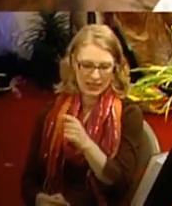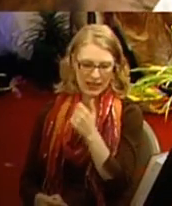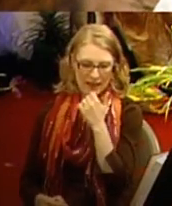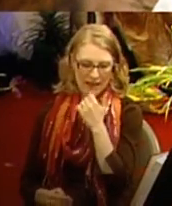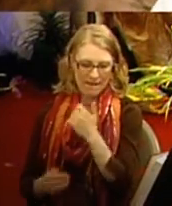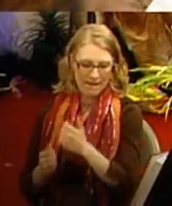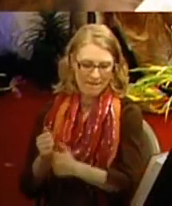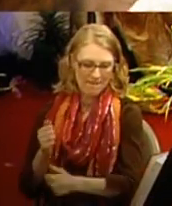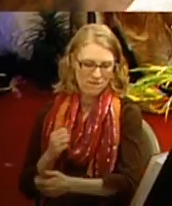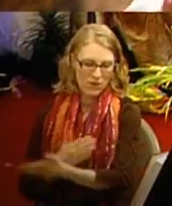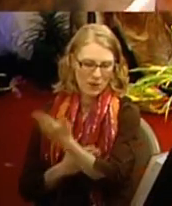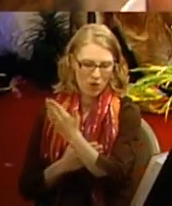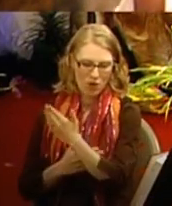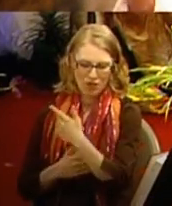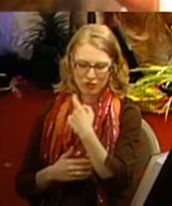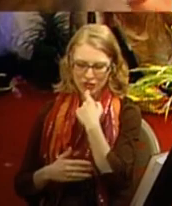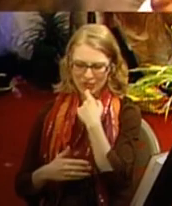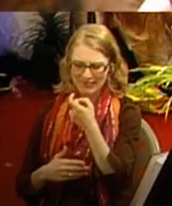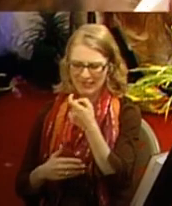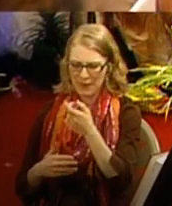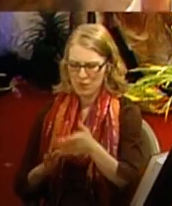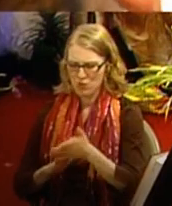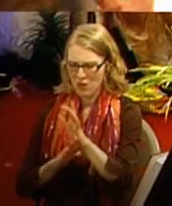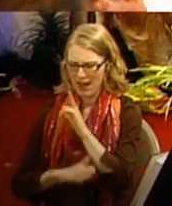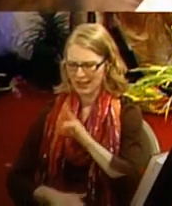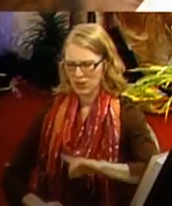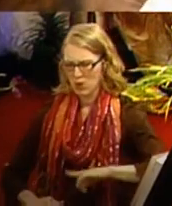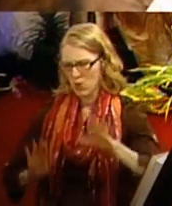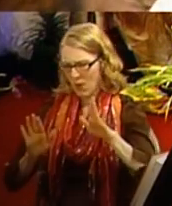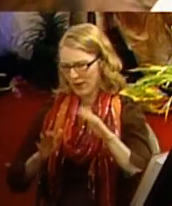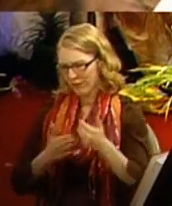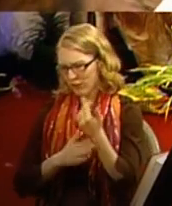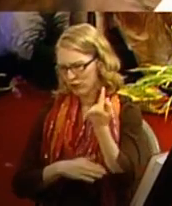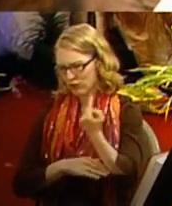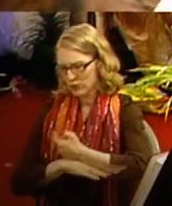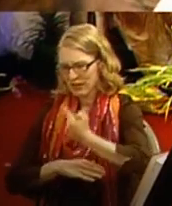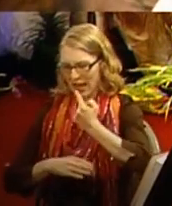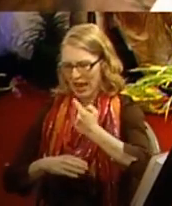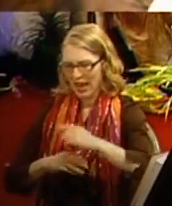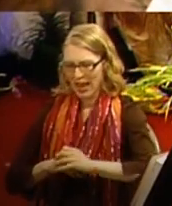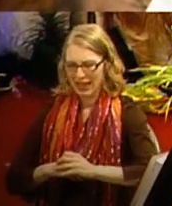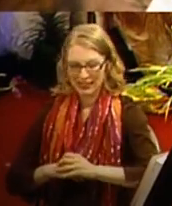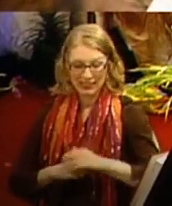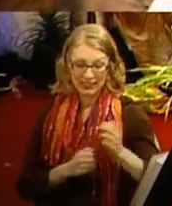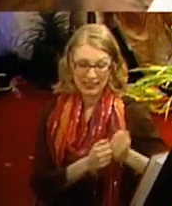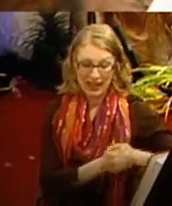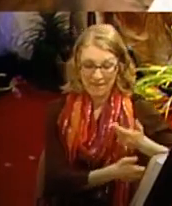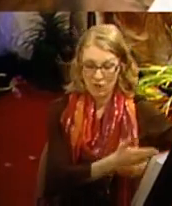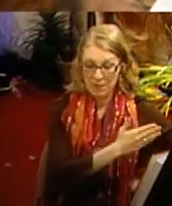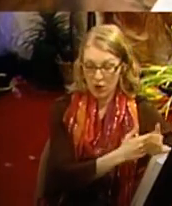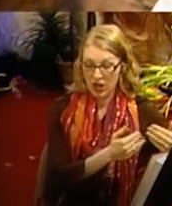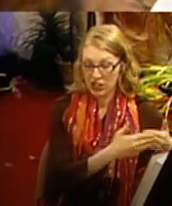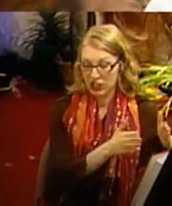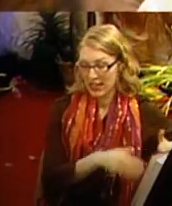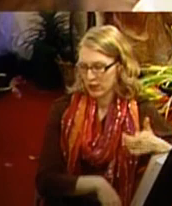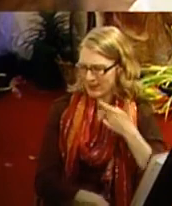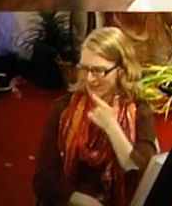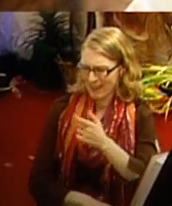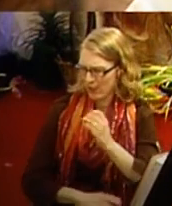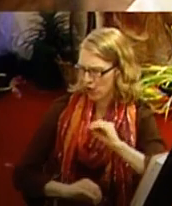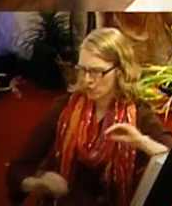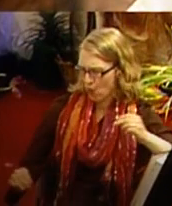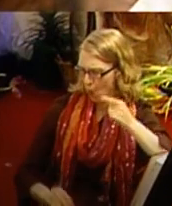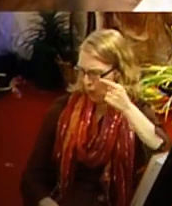on her porch and she'd say, "Oh, praise the Lord for a wonderful new day." And every morning her neighbor would say to her, "There is